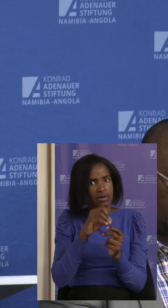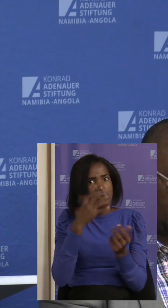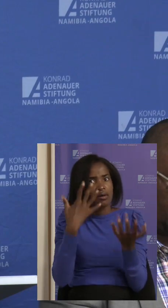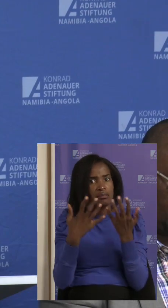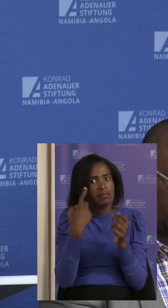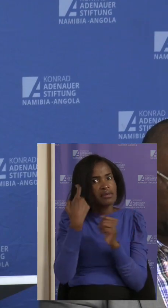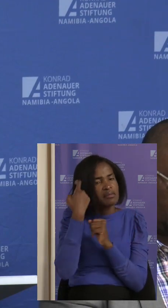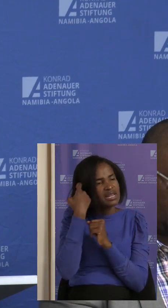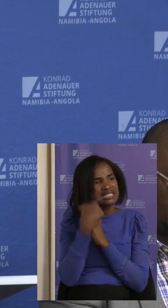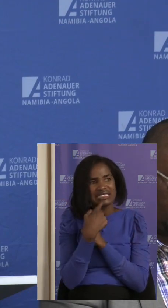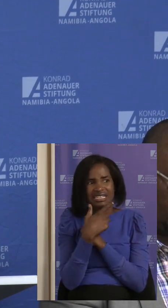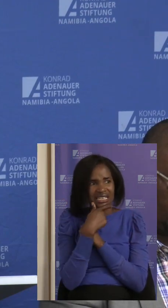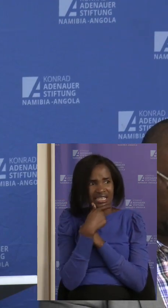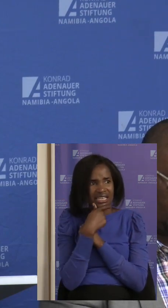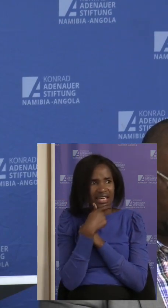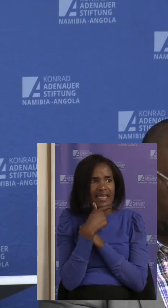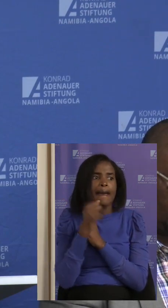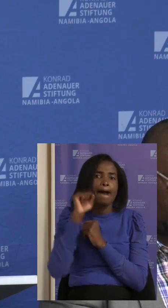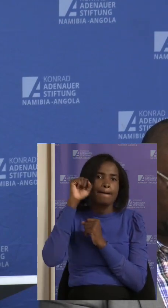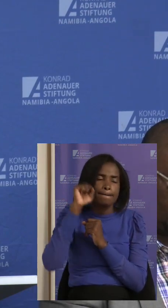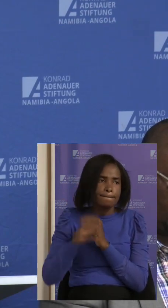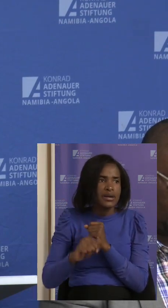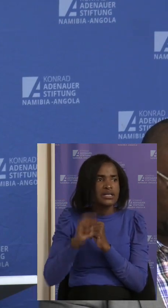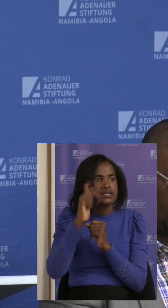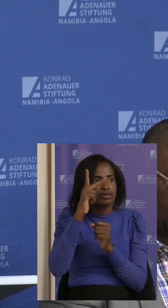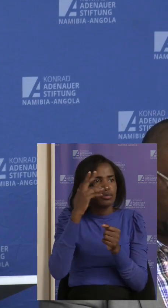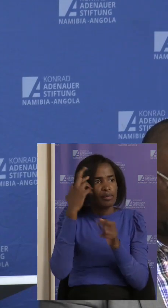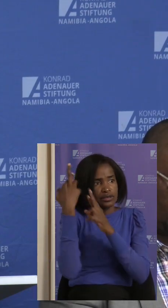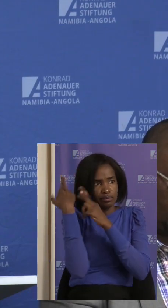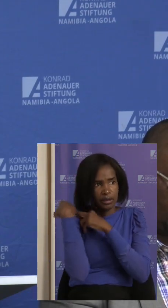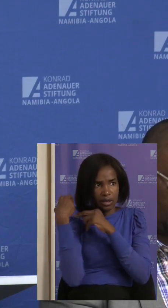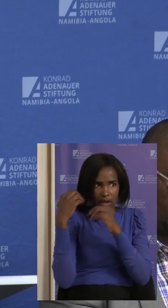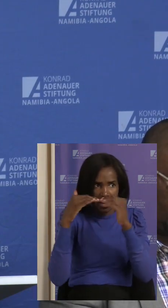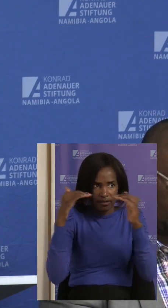the ministry, where we said that there must be accountability at all levels,